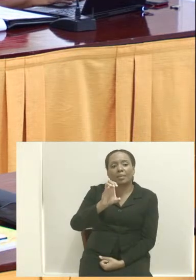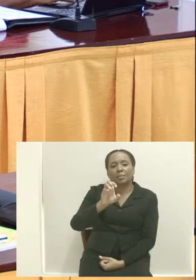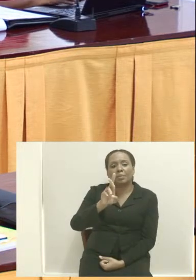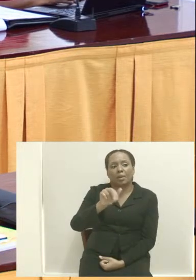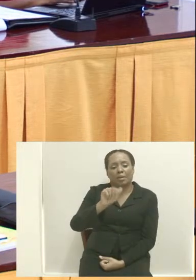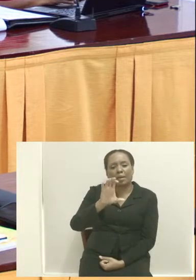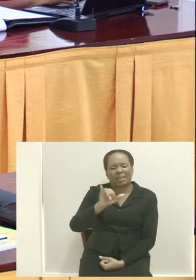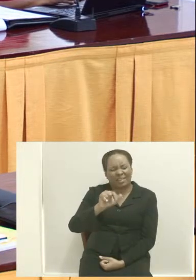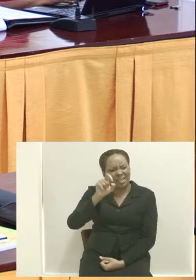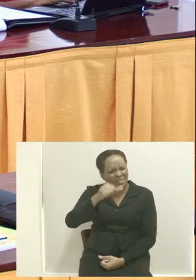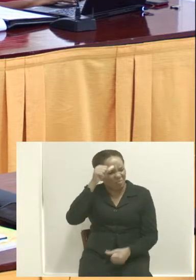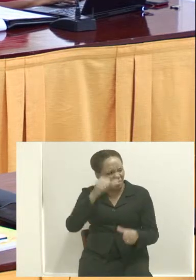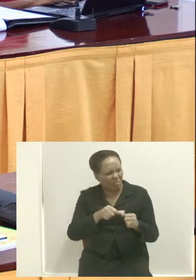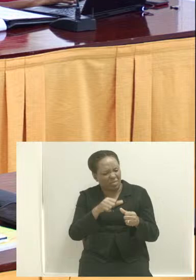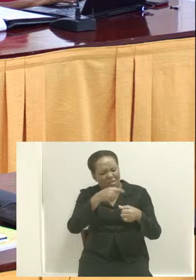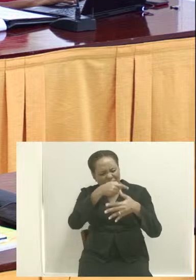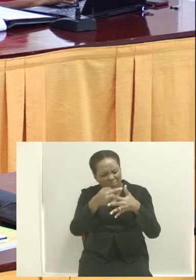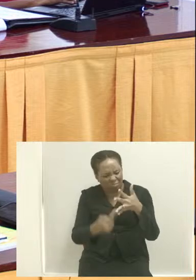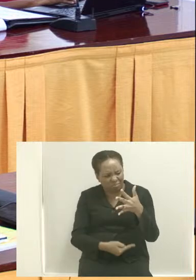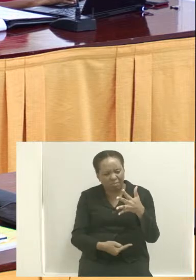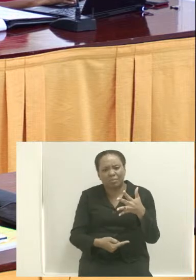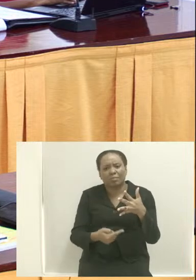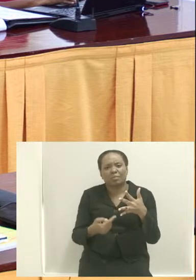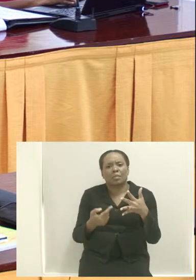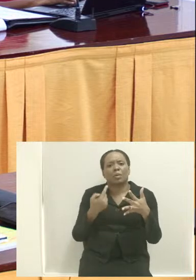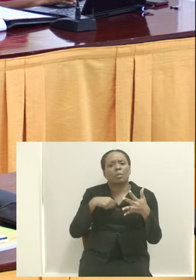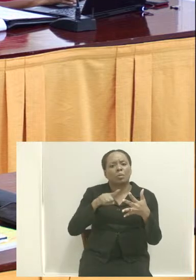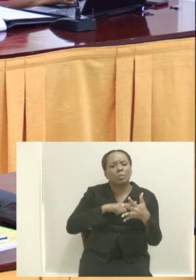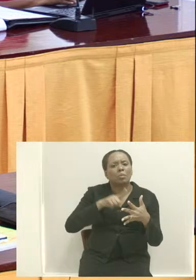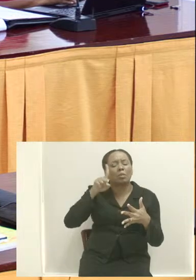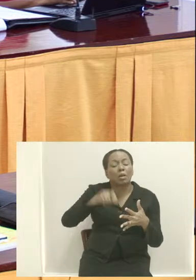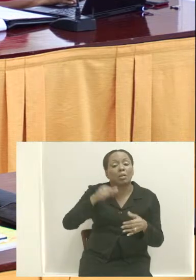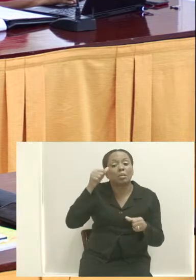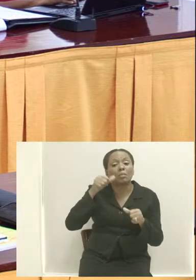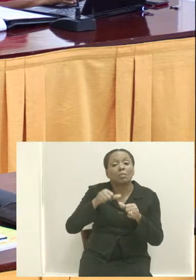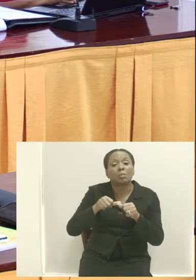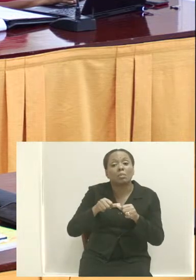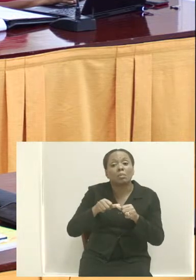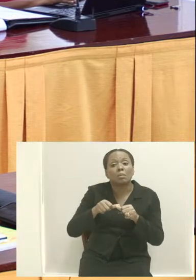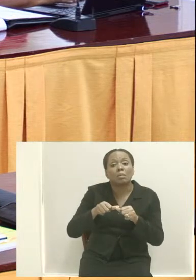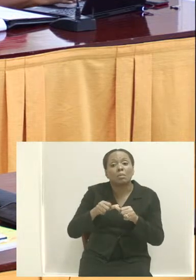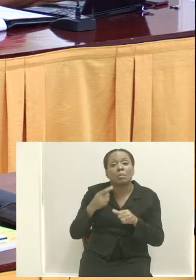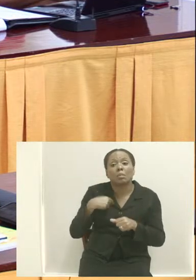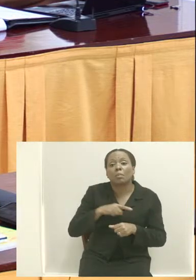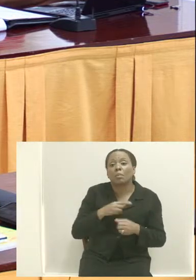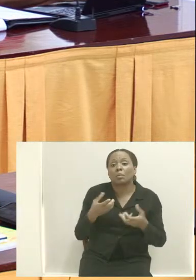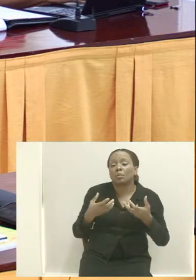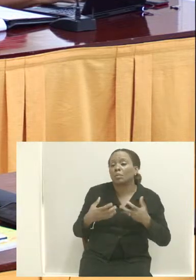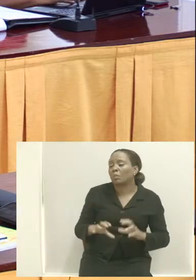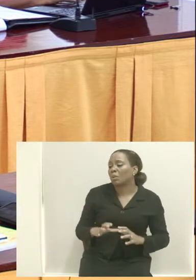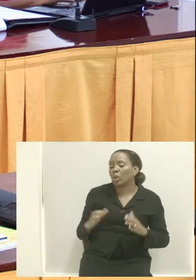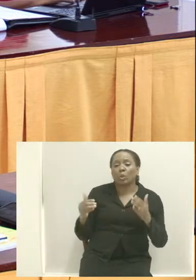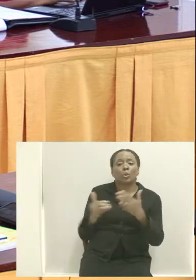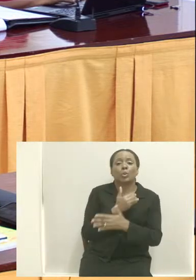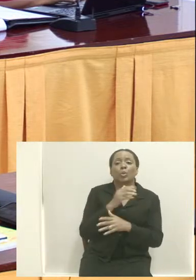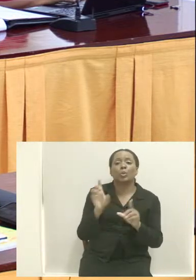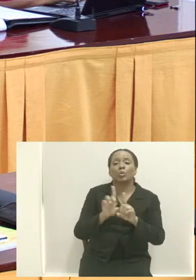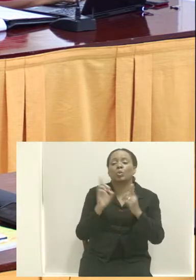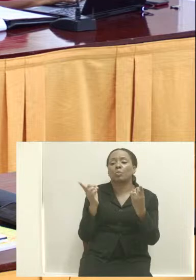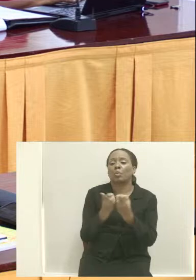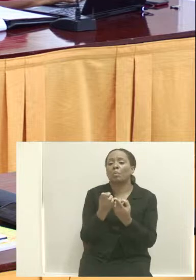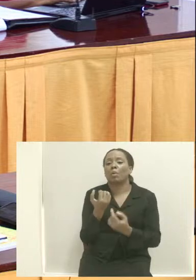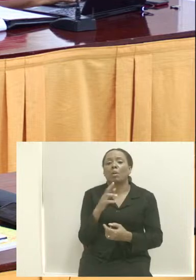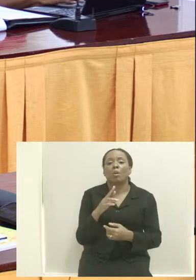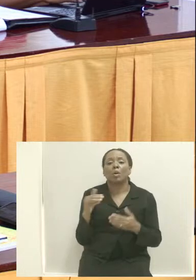atrocity yet again of having a new sector evolve, but it fall into the hands and under the control of the same